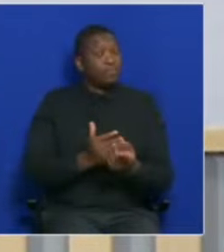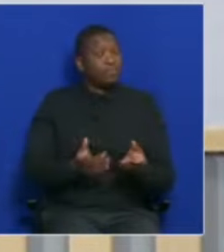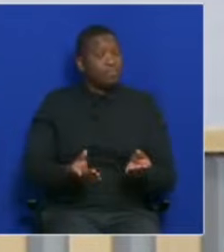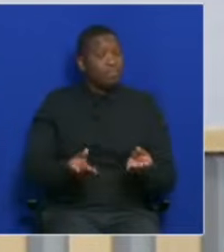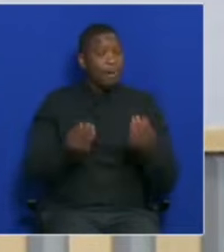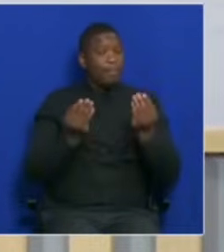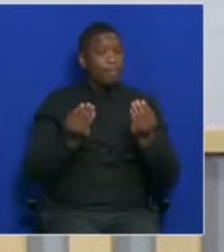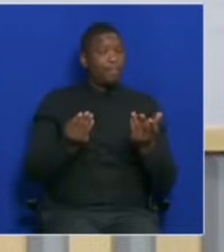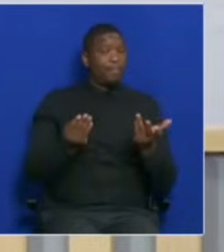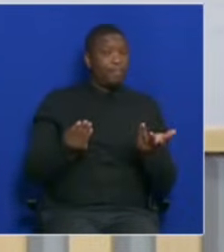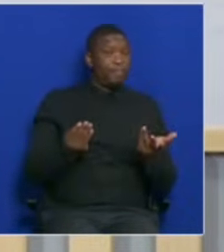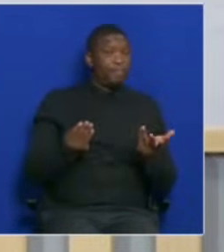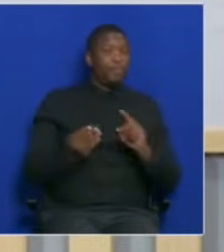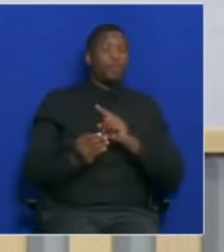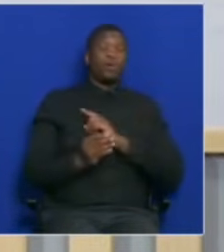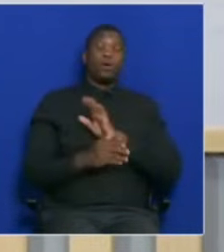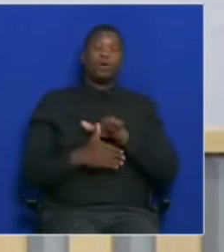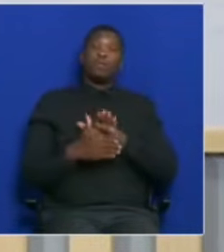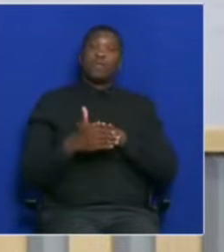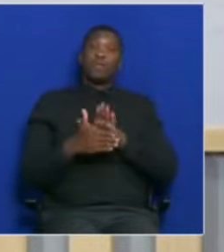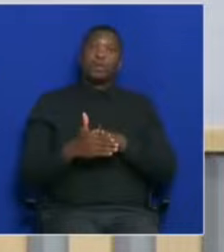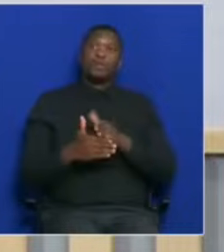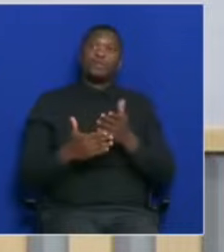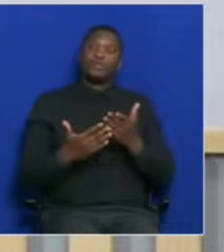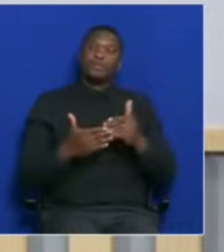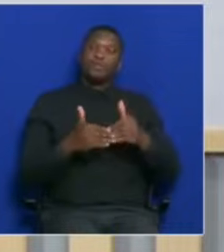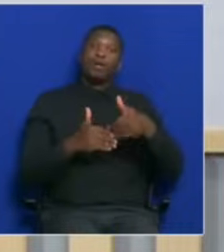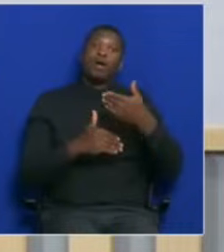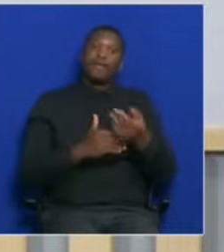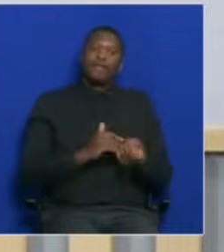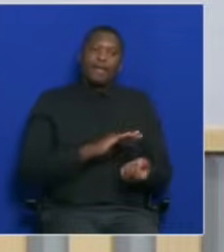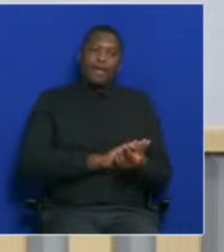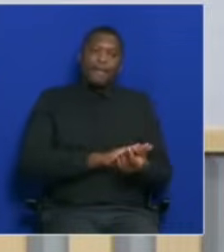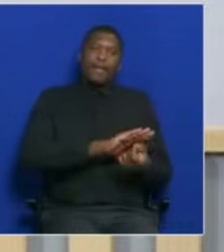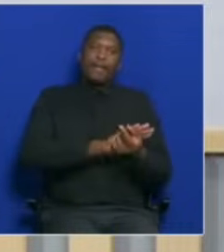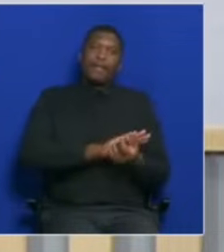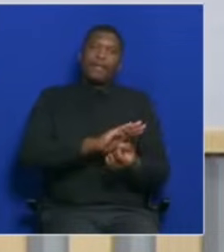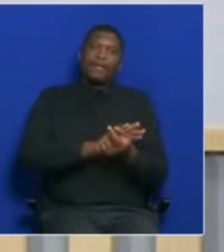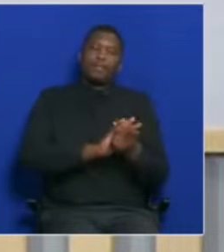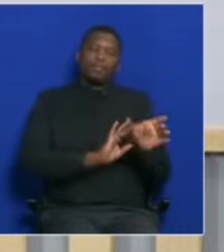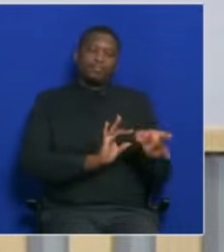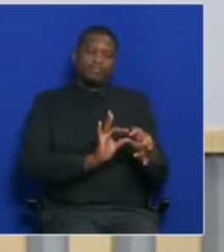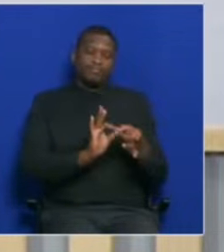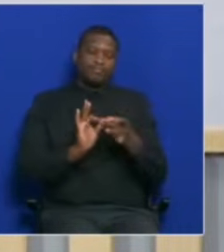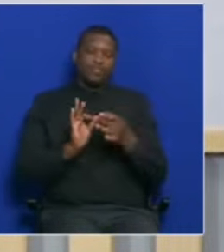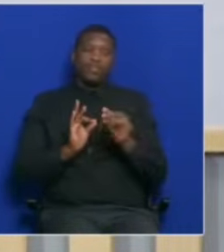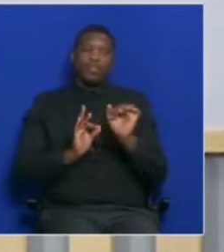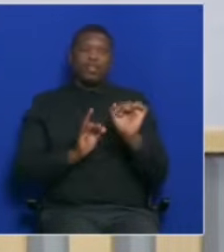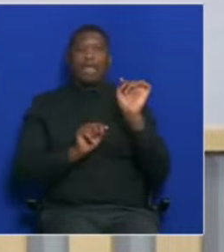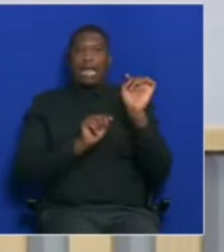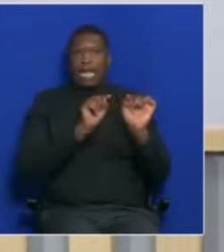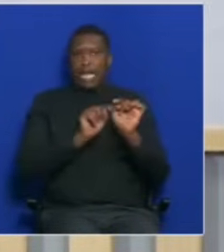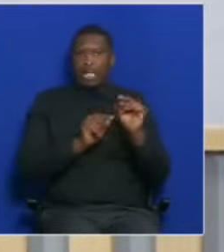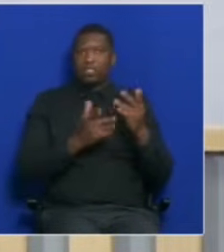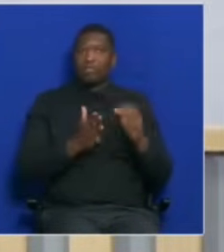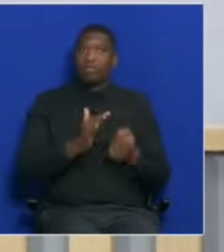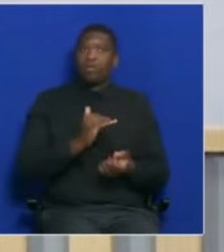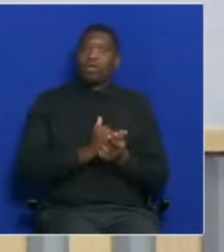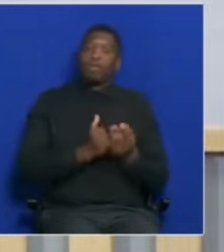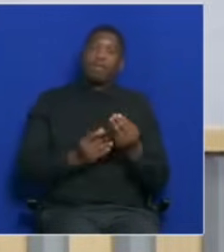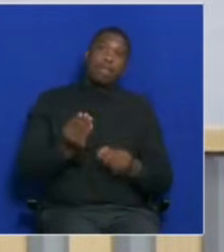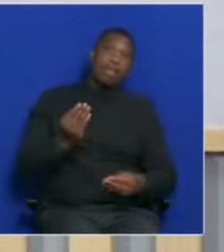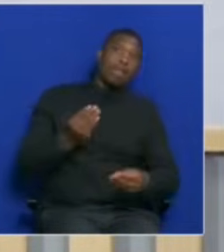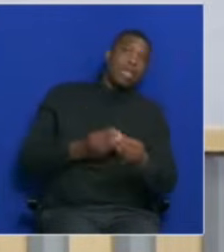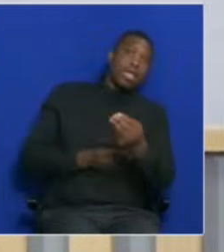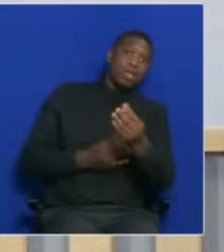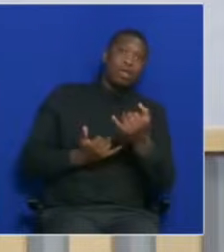because of what happened in relation to the allegations of the league, my understanding is that even that